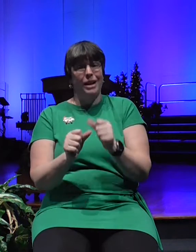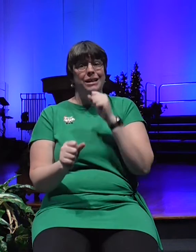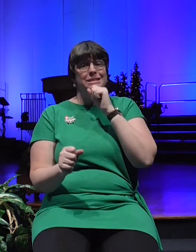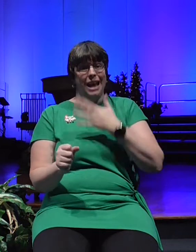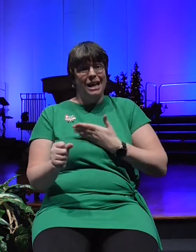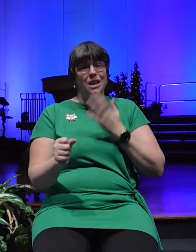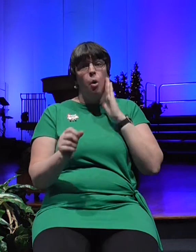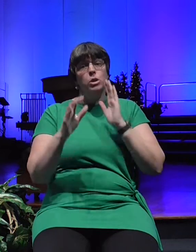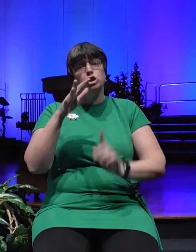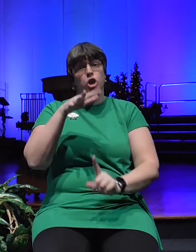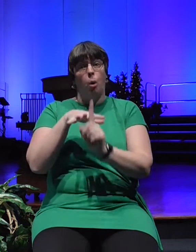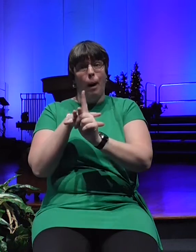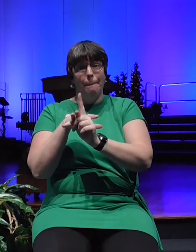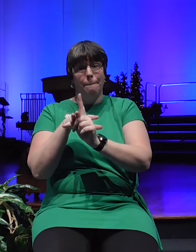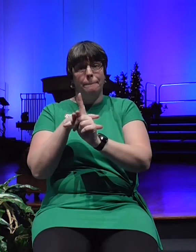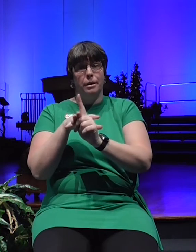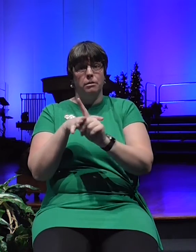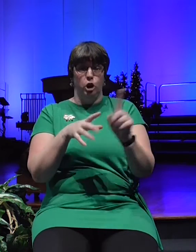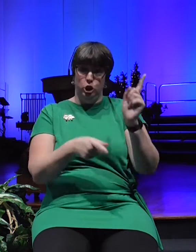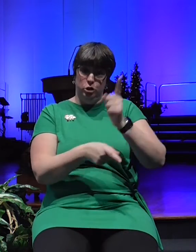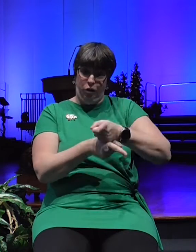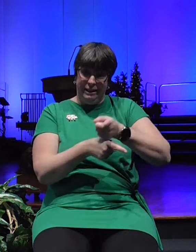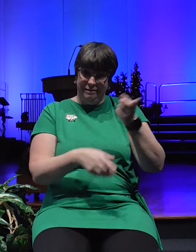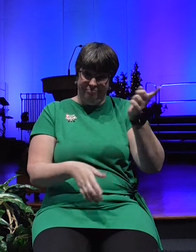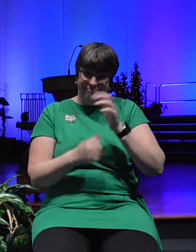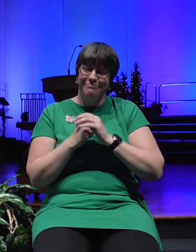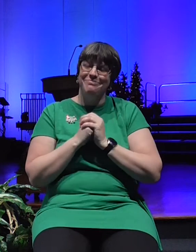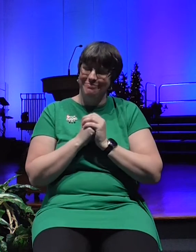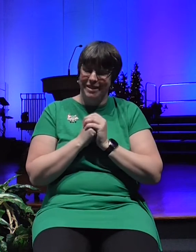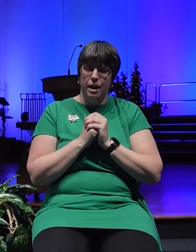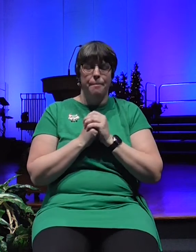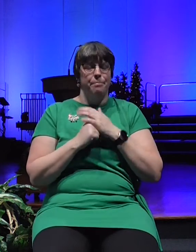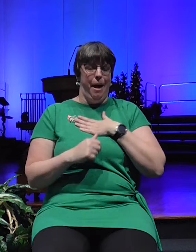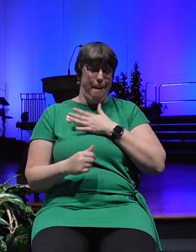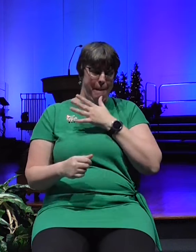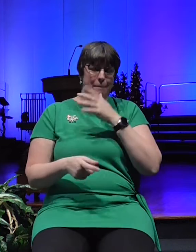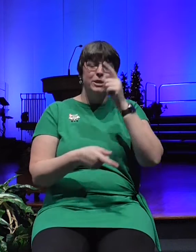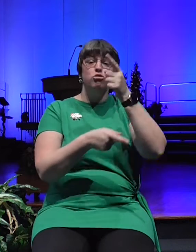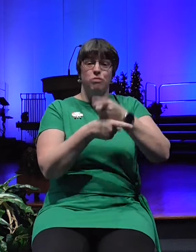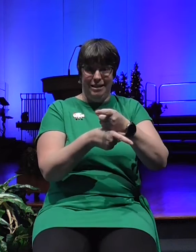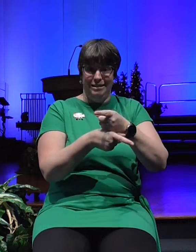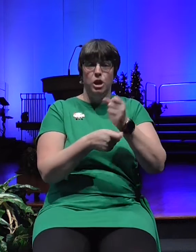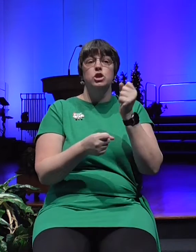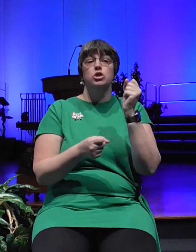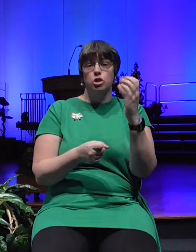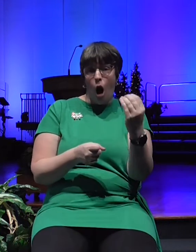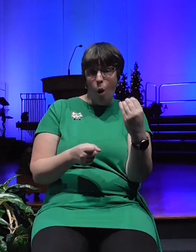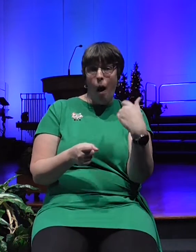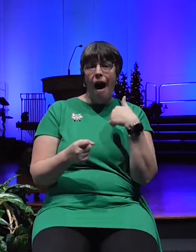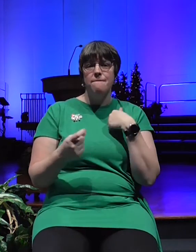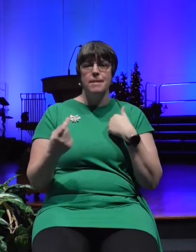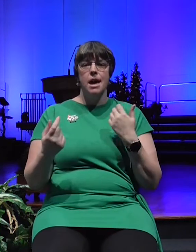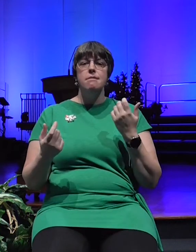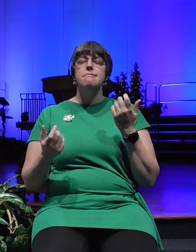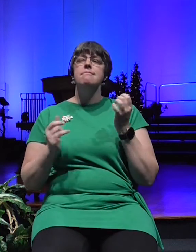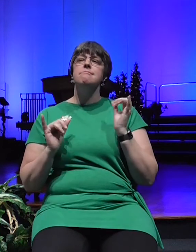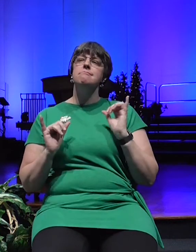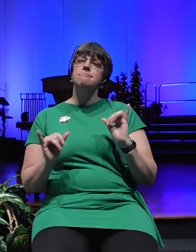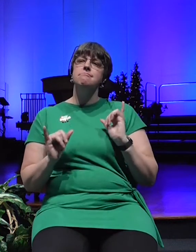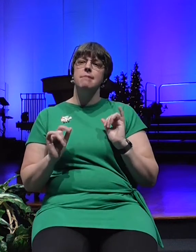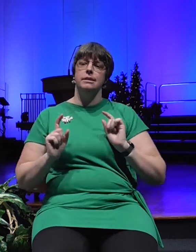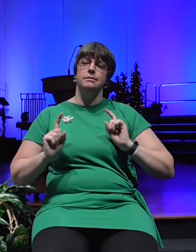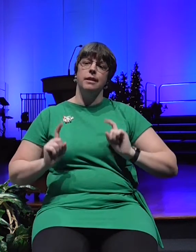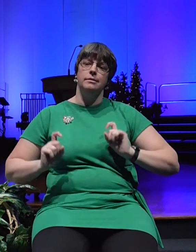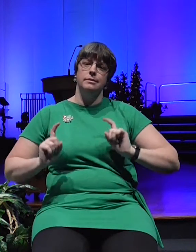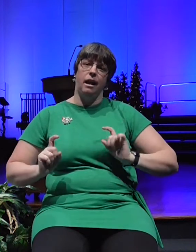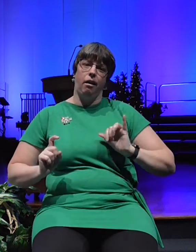shows up. And she's right. She's absolutely right. And so I've been experimenting with that